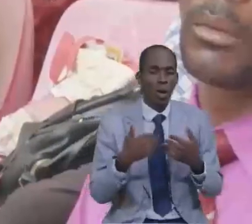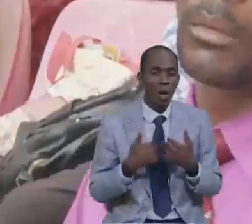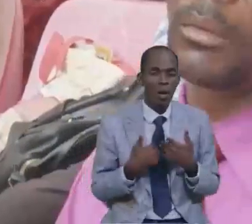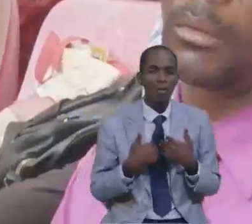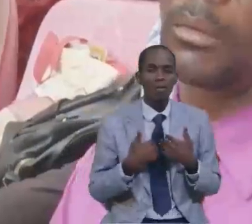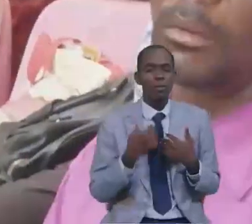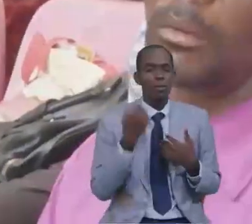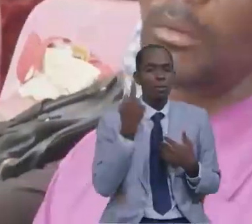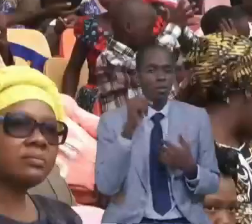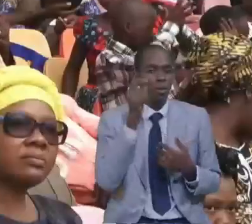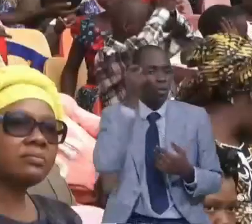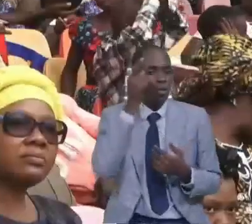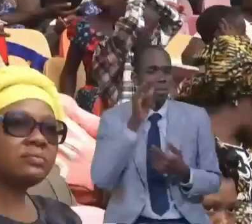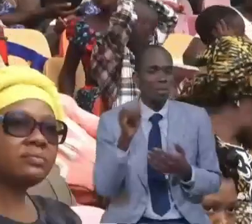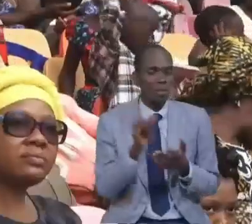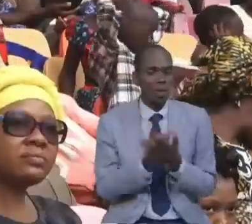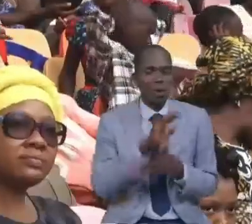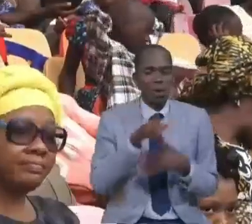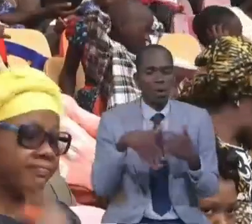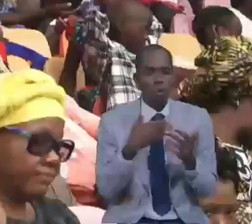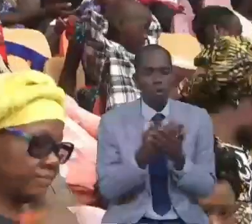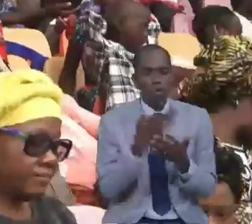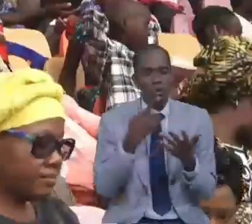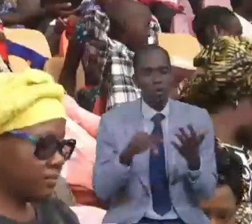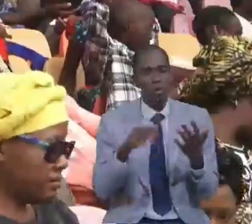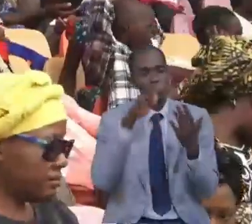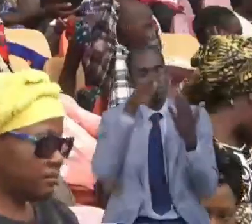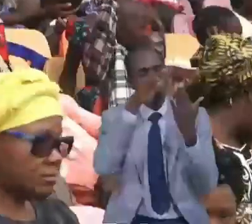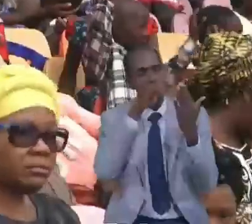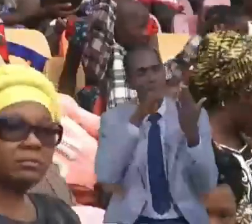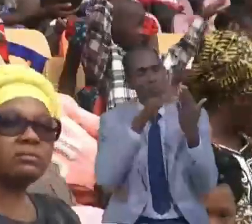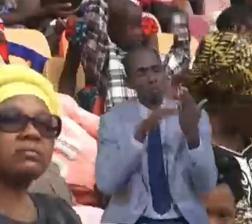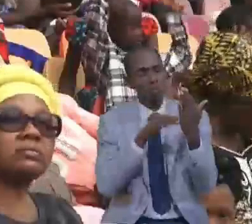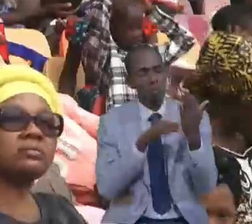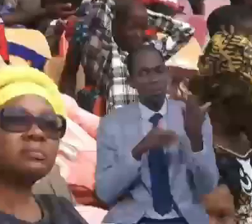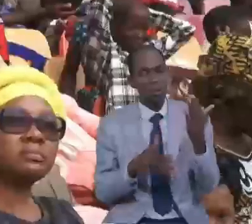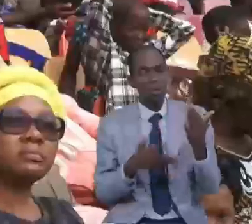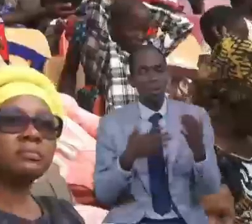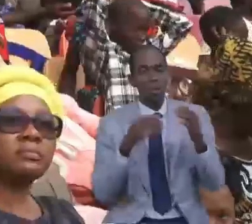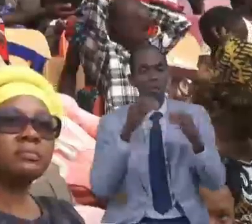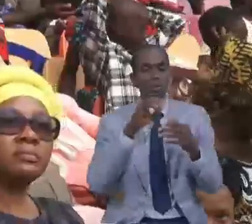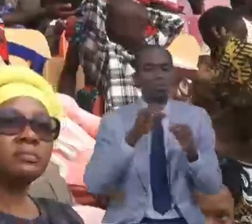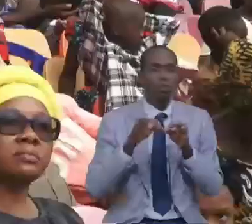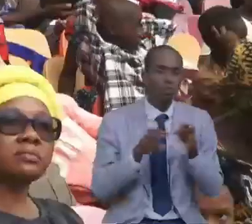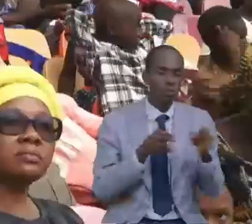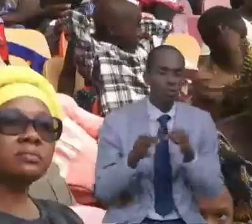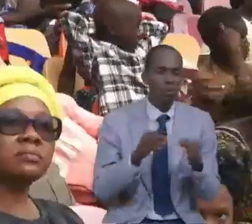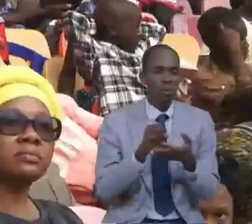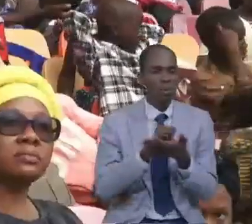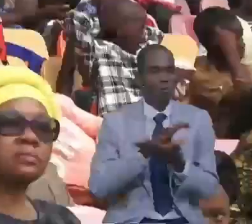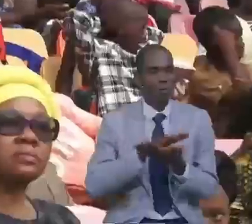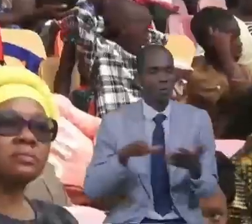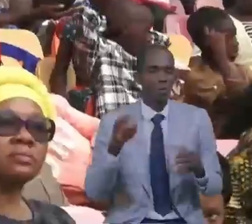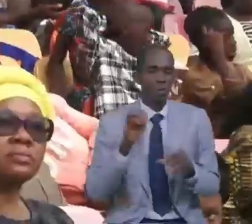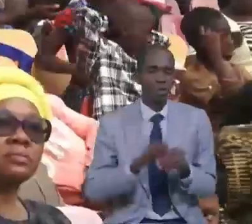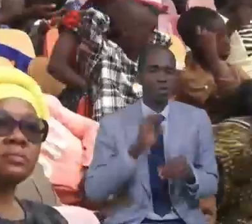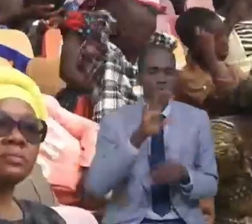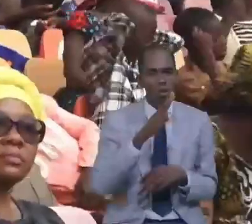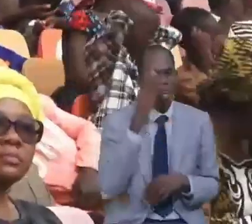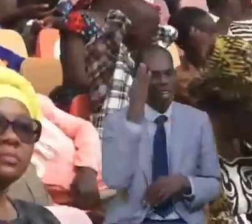sanctification in your experience. And God said, he still holds on to his